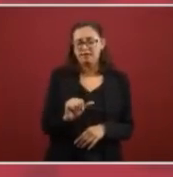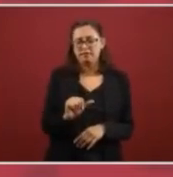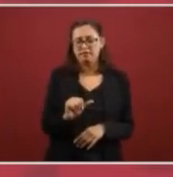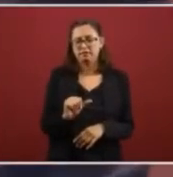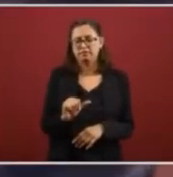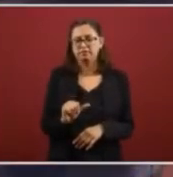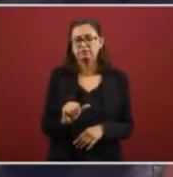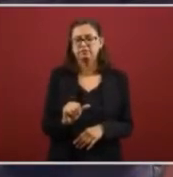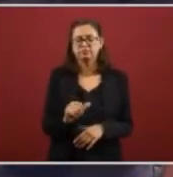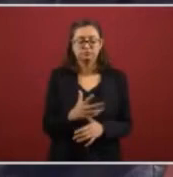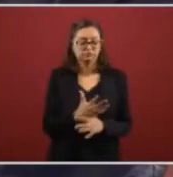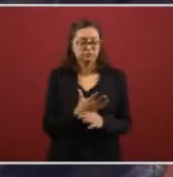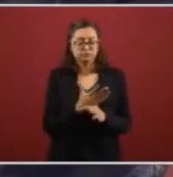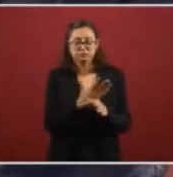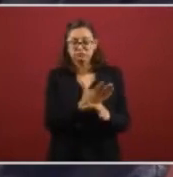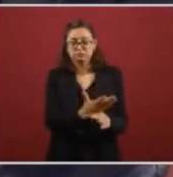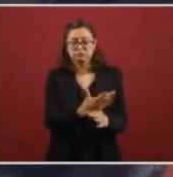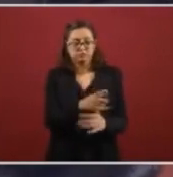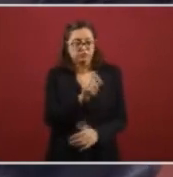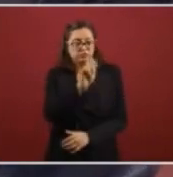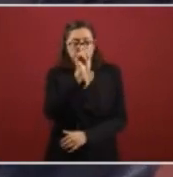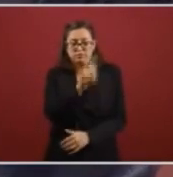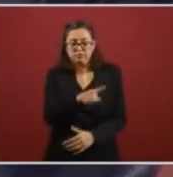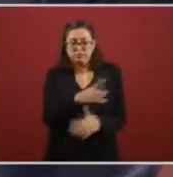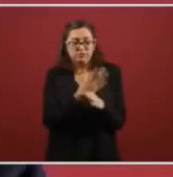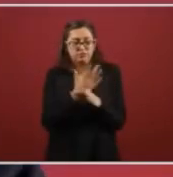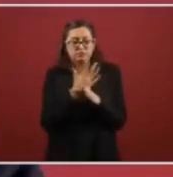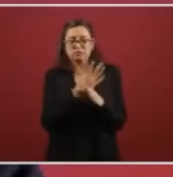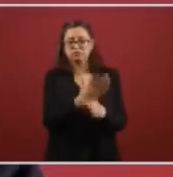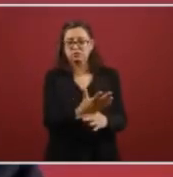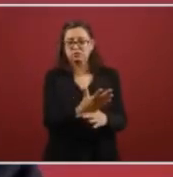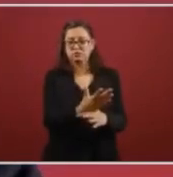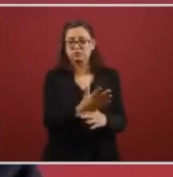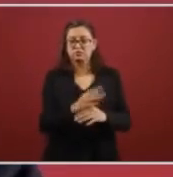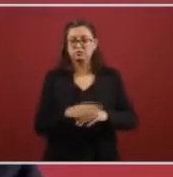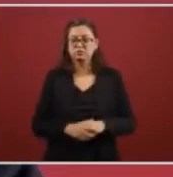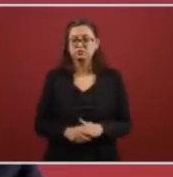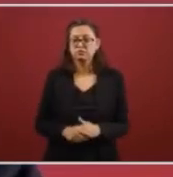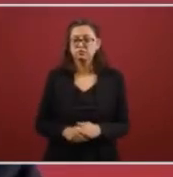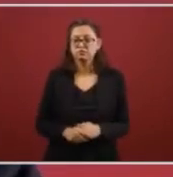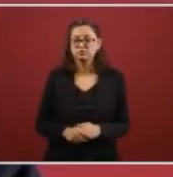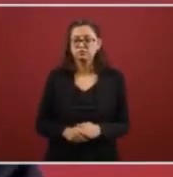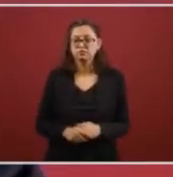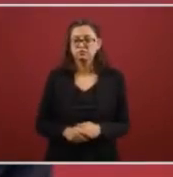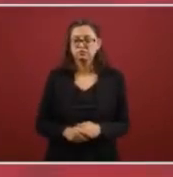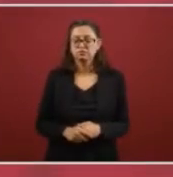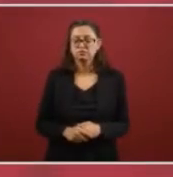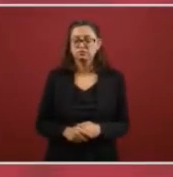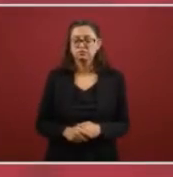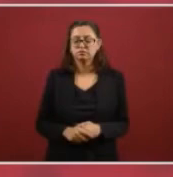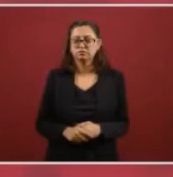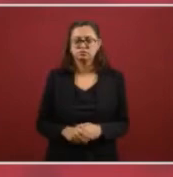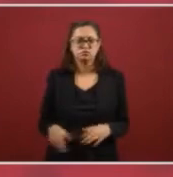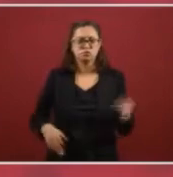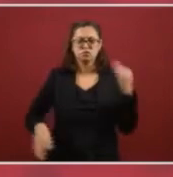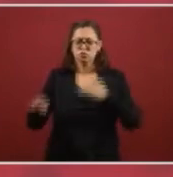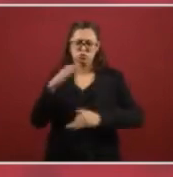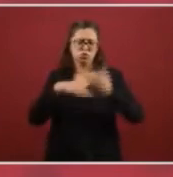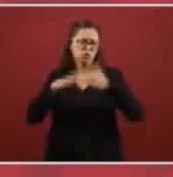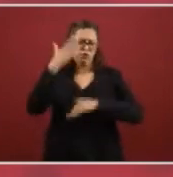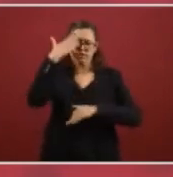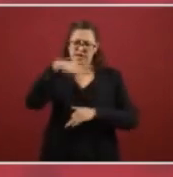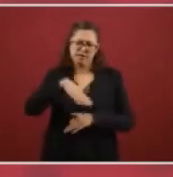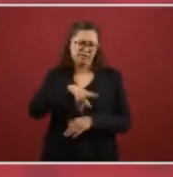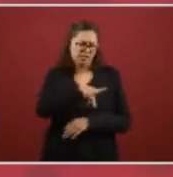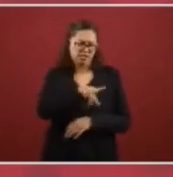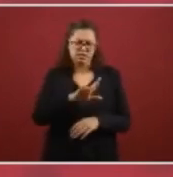Mr. Almada. He himself confessed in his own time, this, which